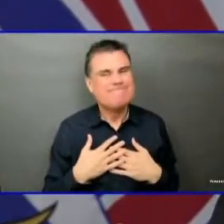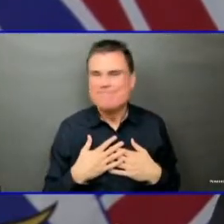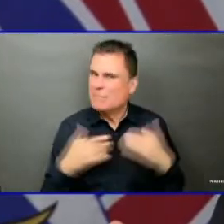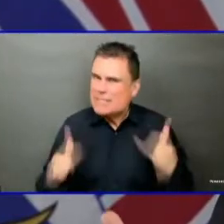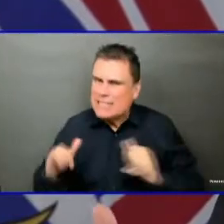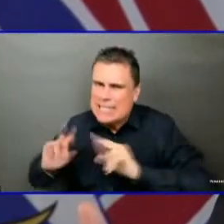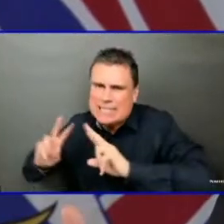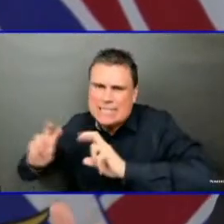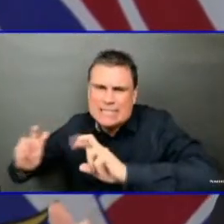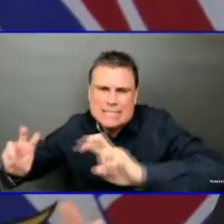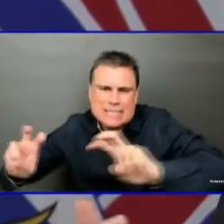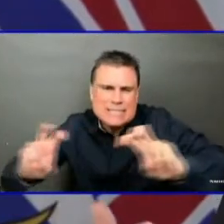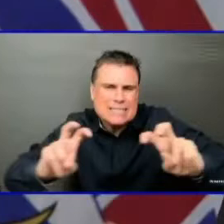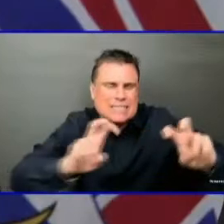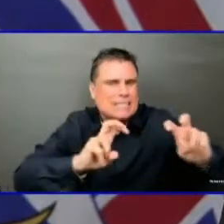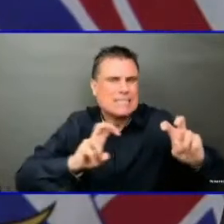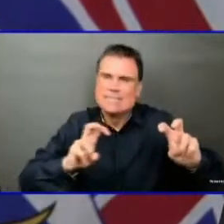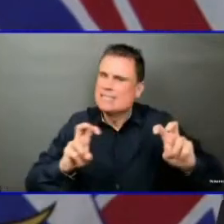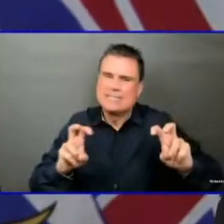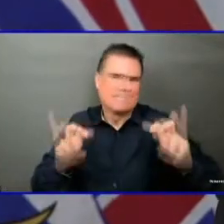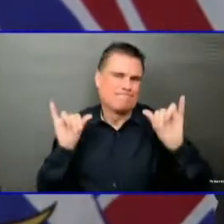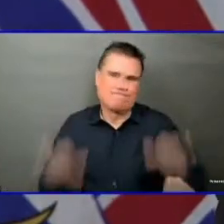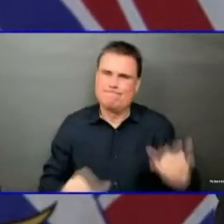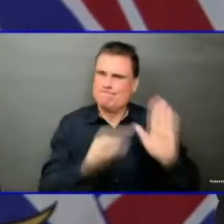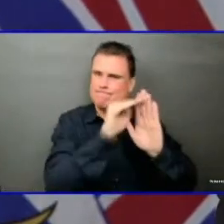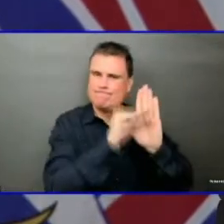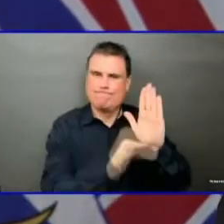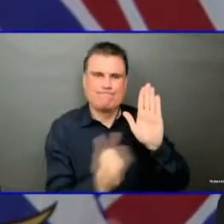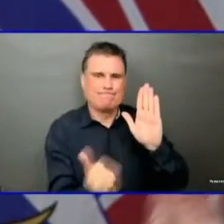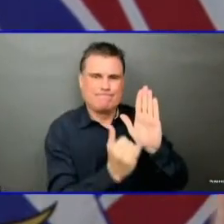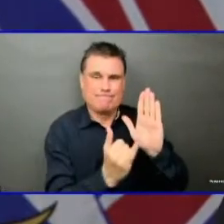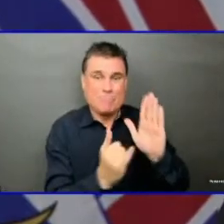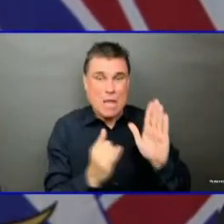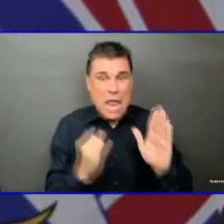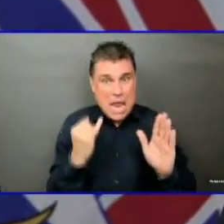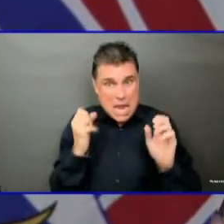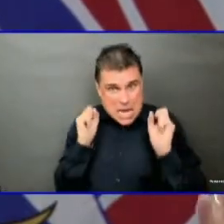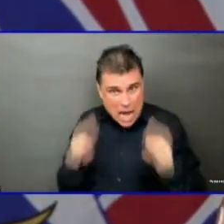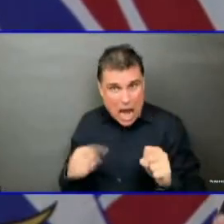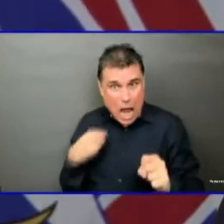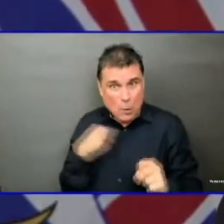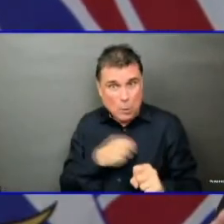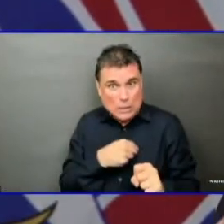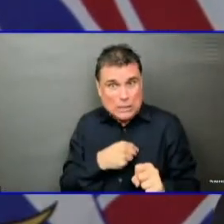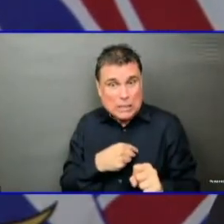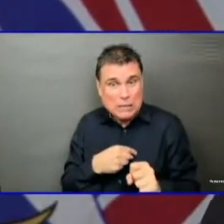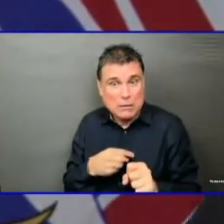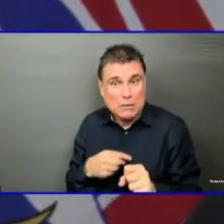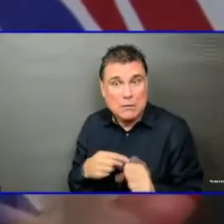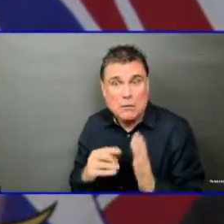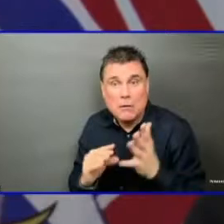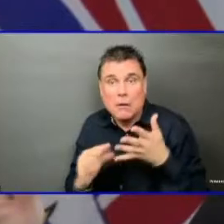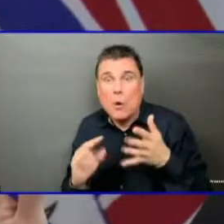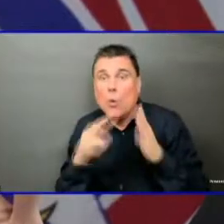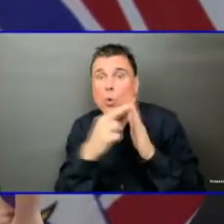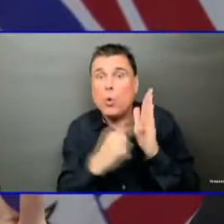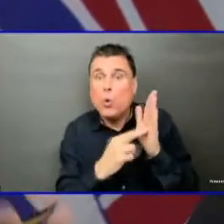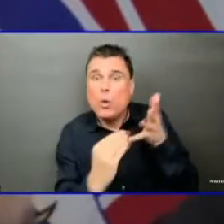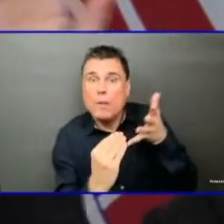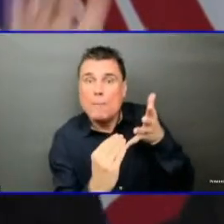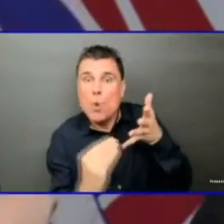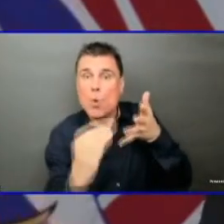to see if we can do it earlier than the end of the month. But I want people to start thinking about, it's not going to